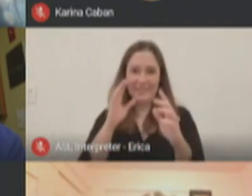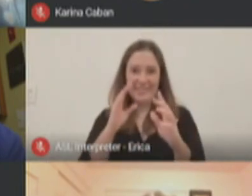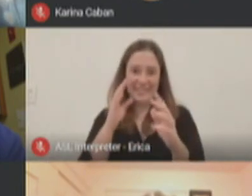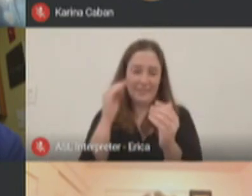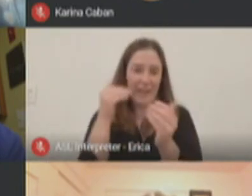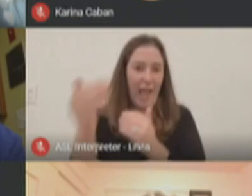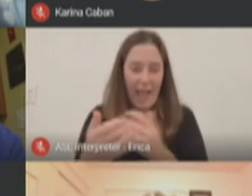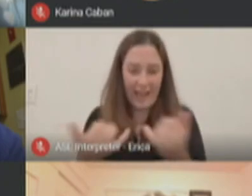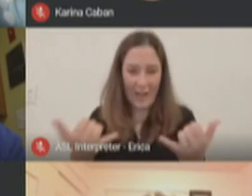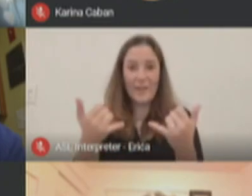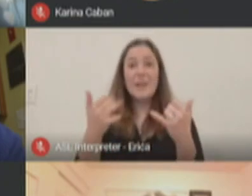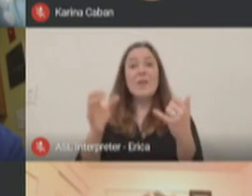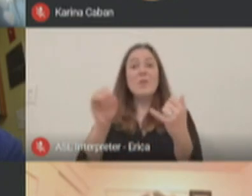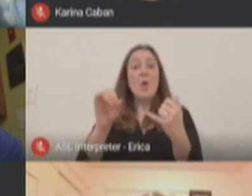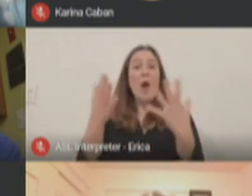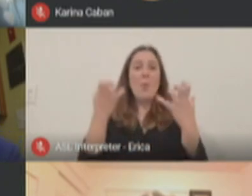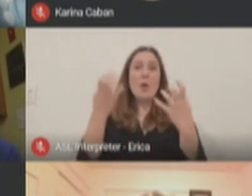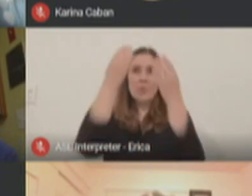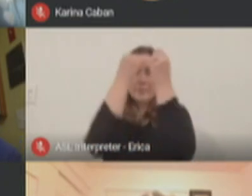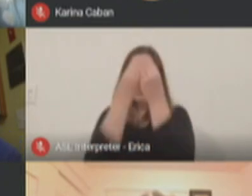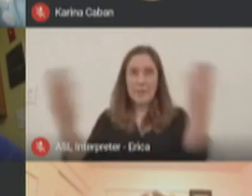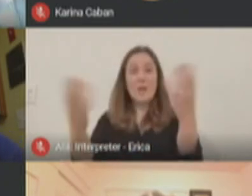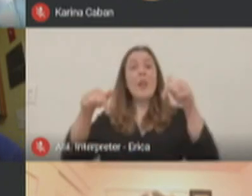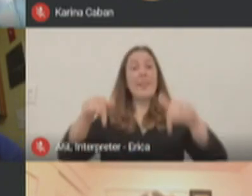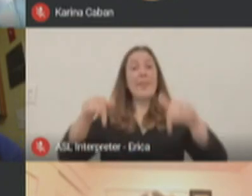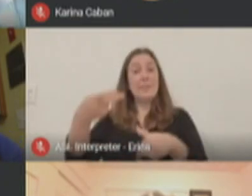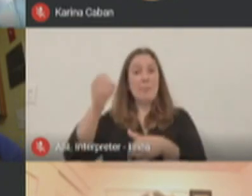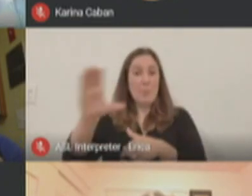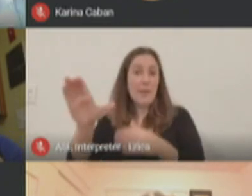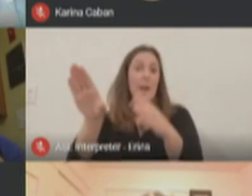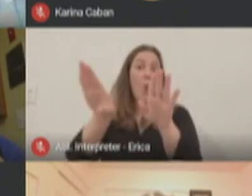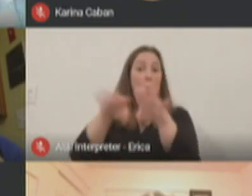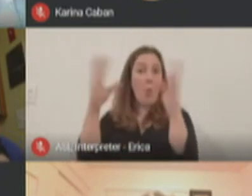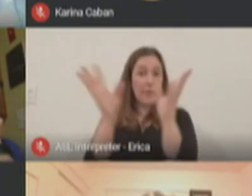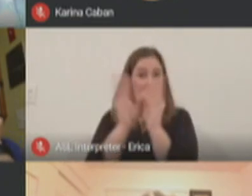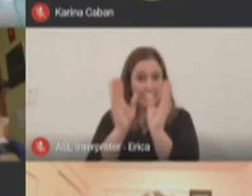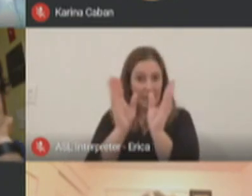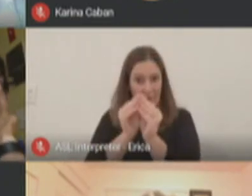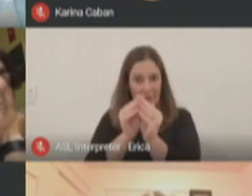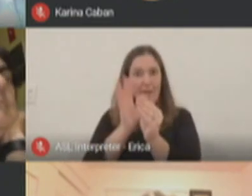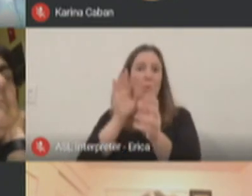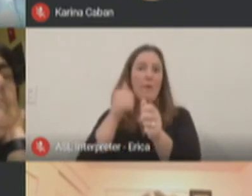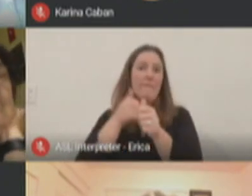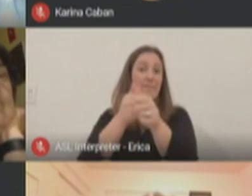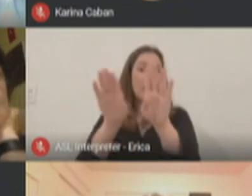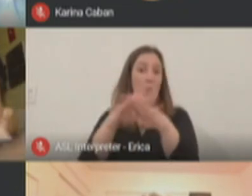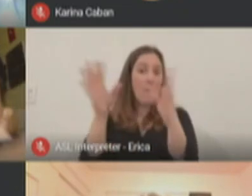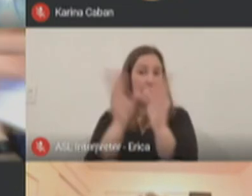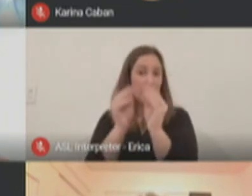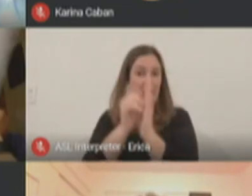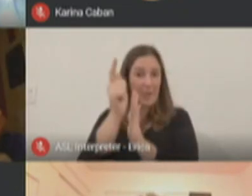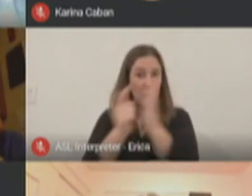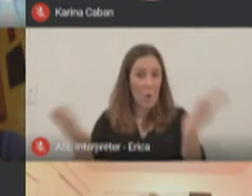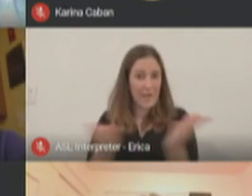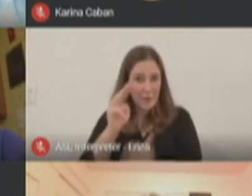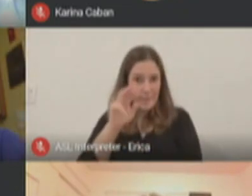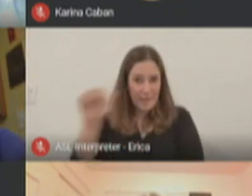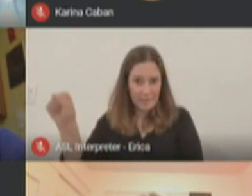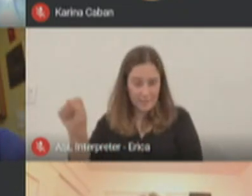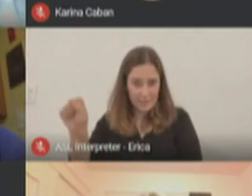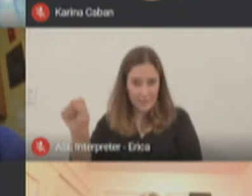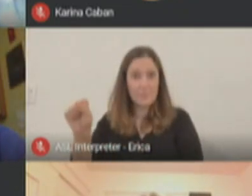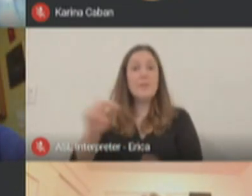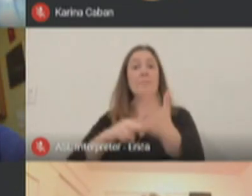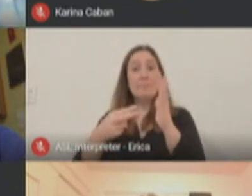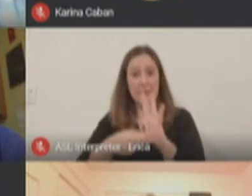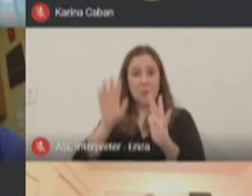know that this is a public meeting. It's an open meeting, subject to the open meeting law in the state of Massachusetts. So you will be